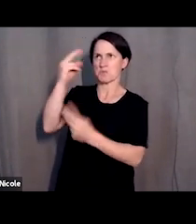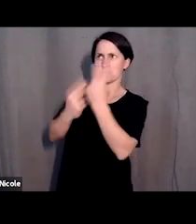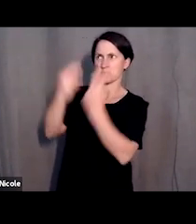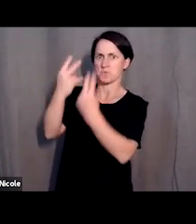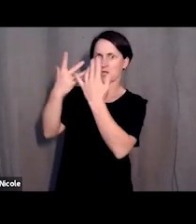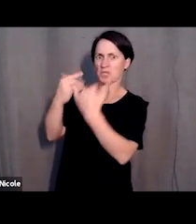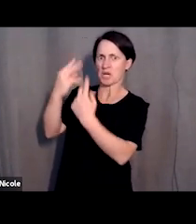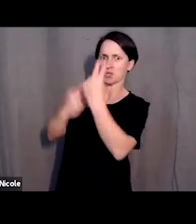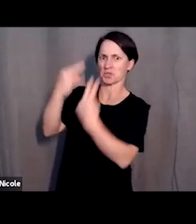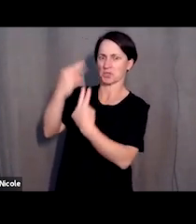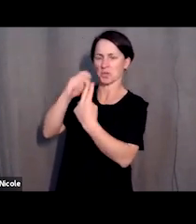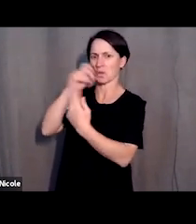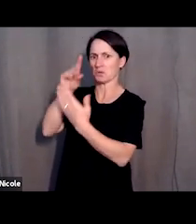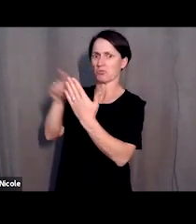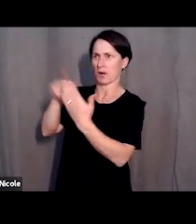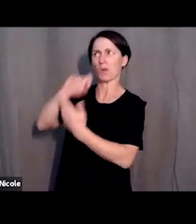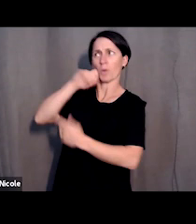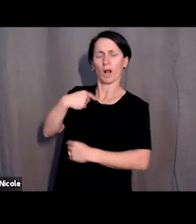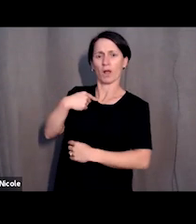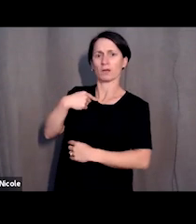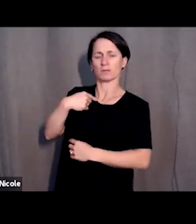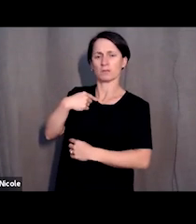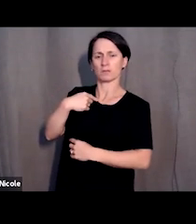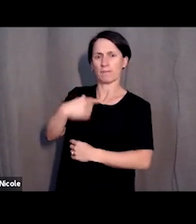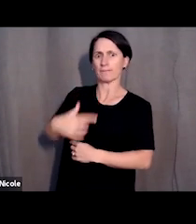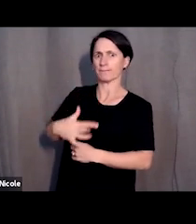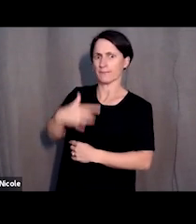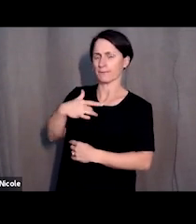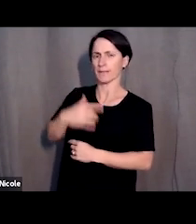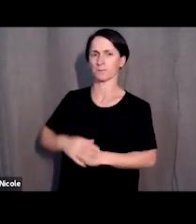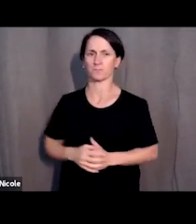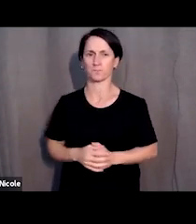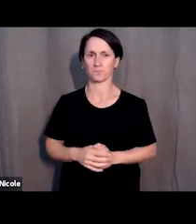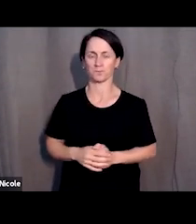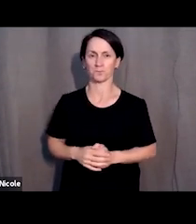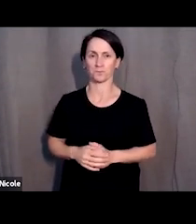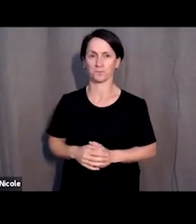way. And looking at the ability to reach,